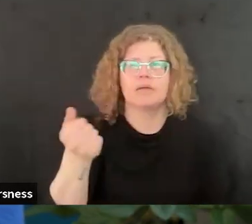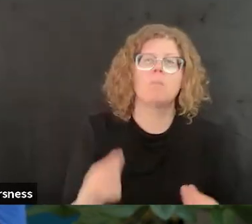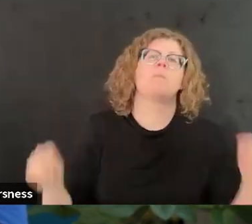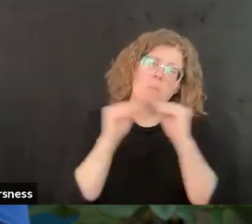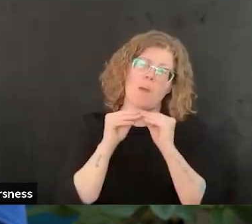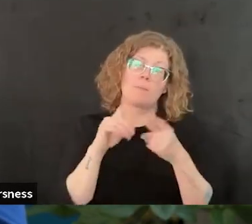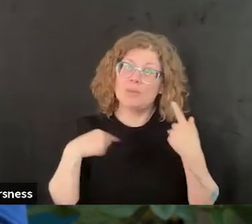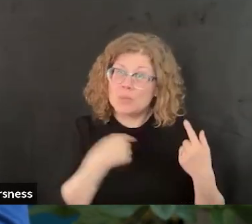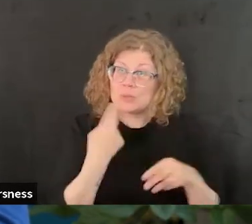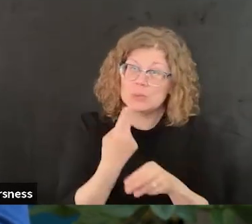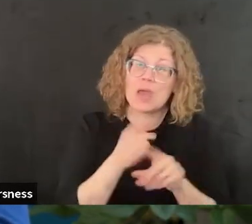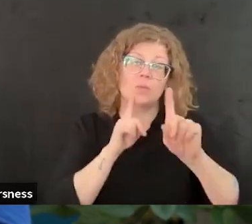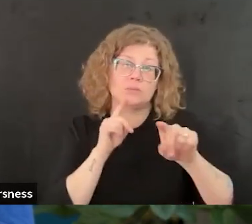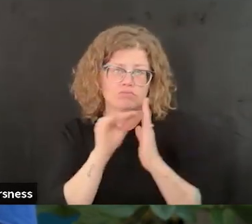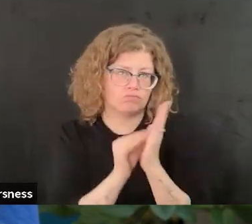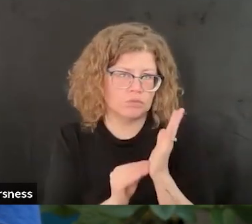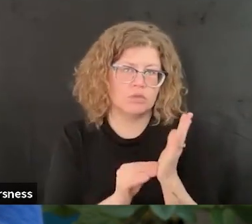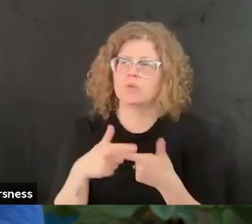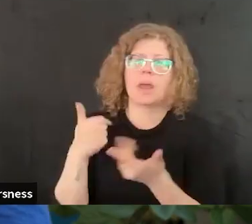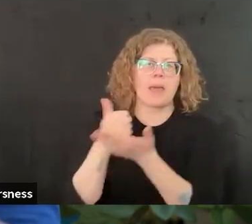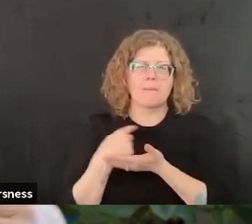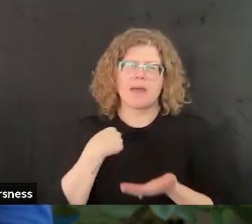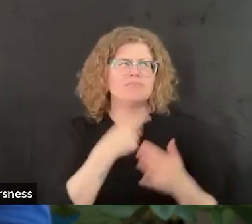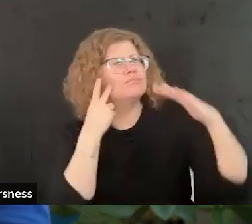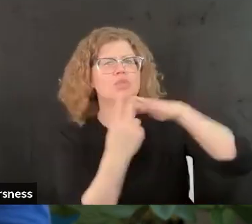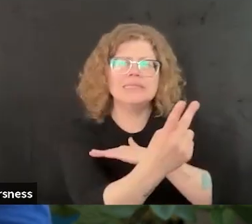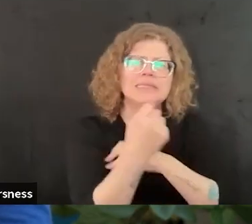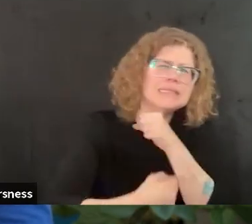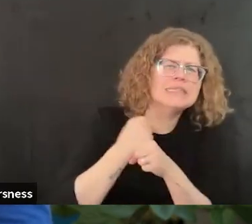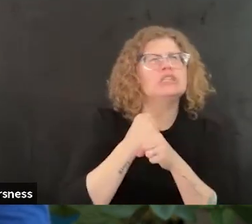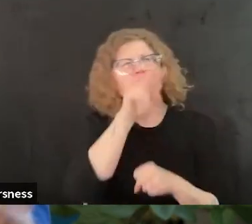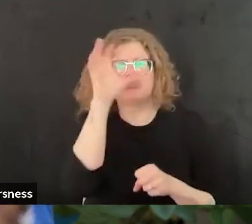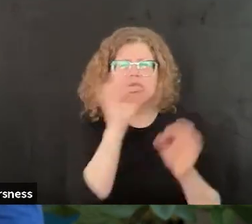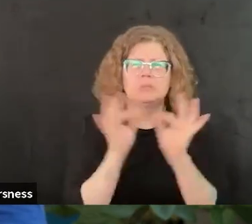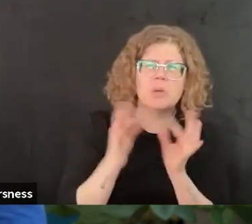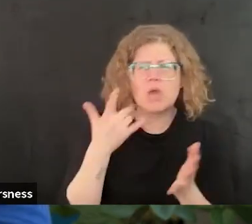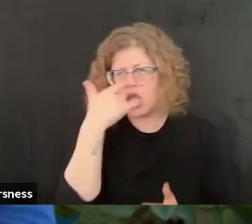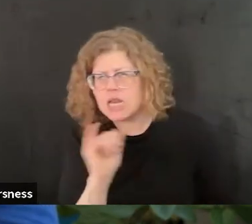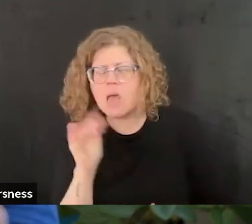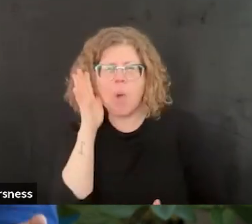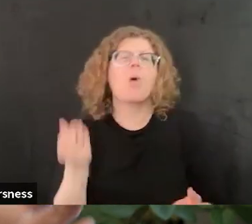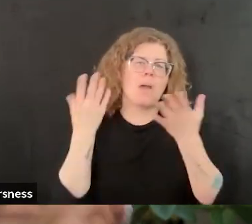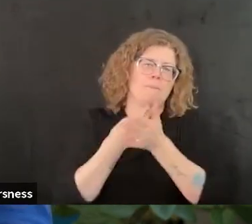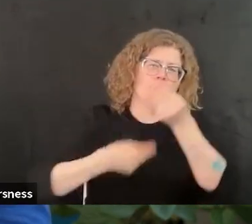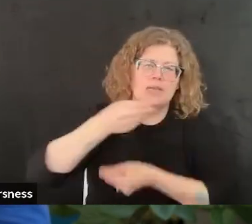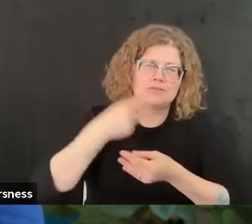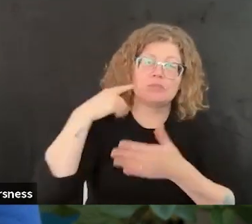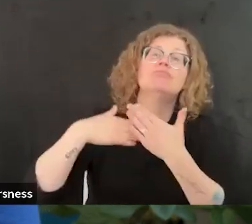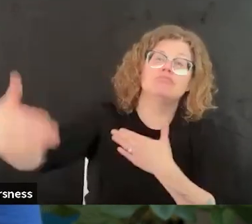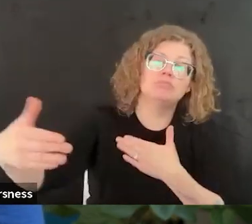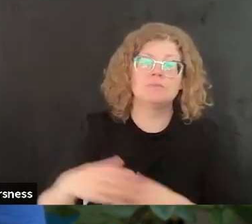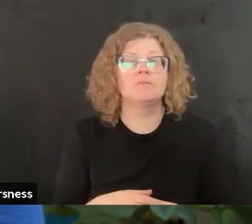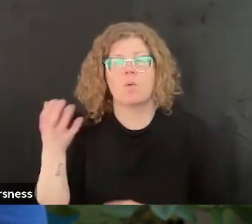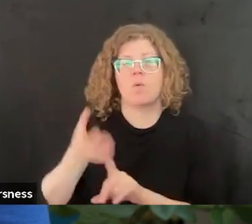the condition reporting to identify on a longer scale and obviously match that to the allotted budget that we get